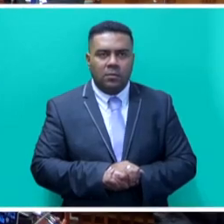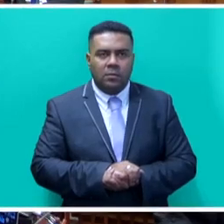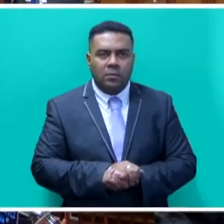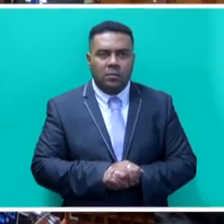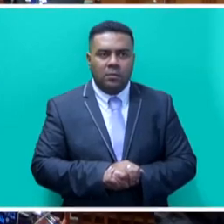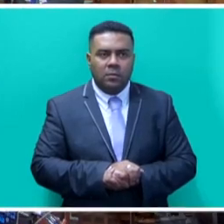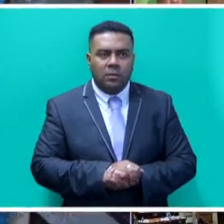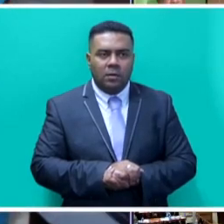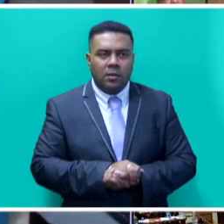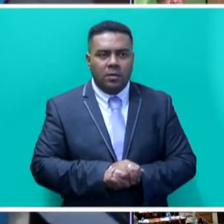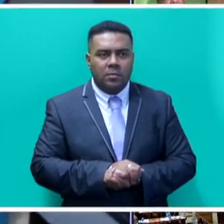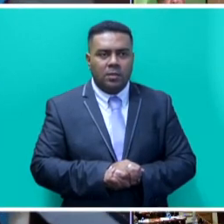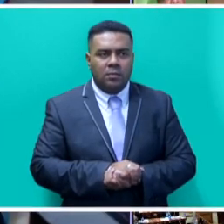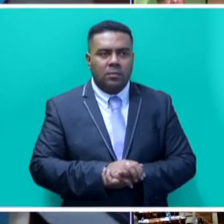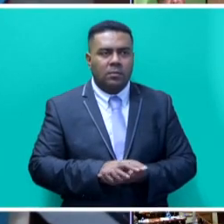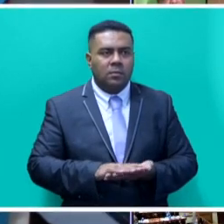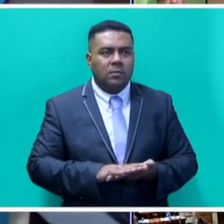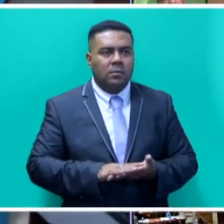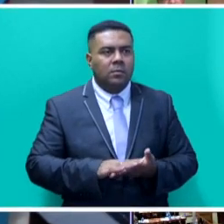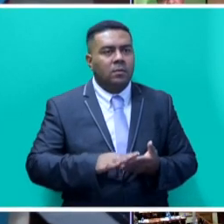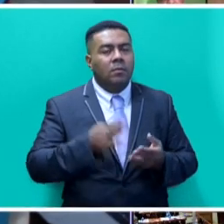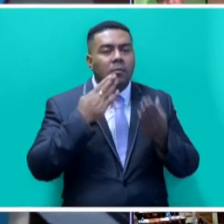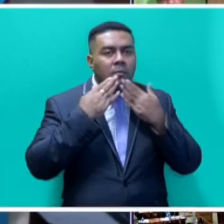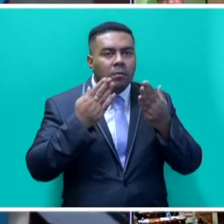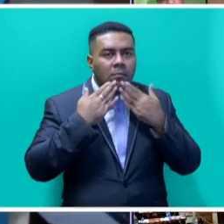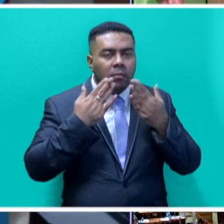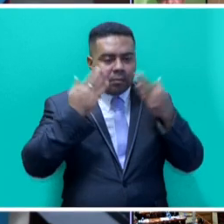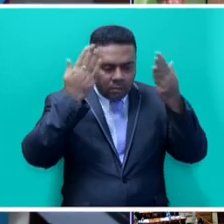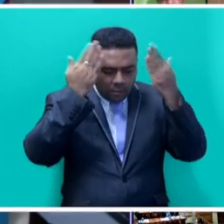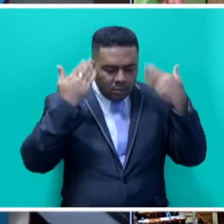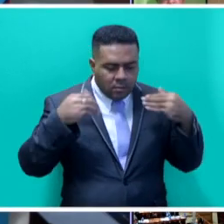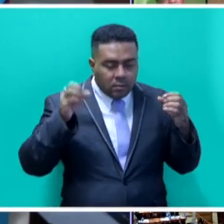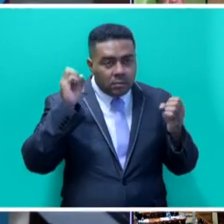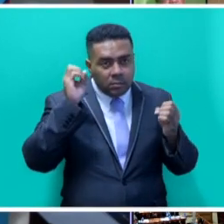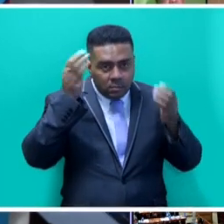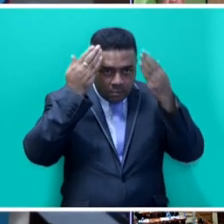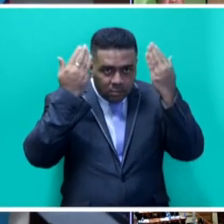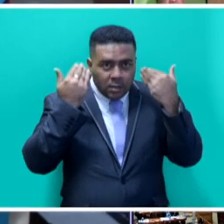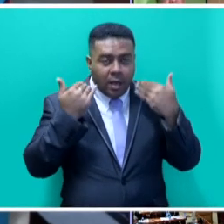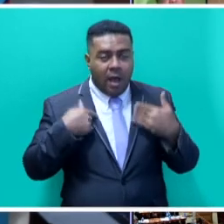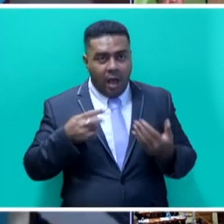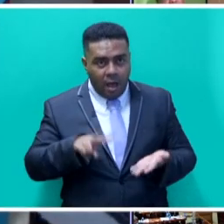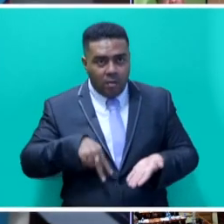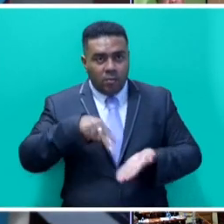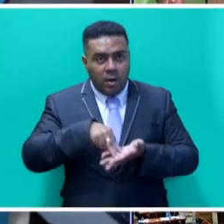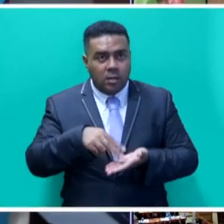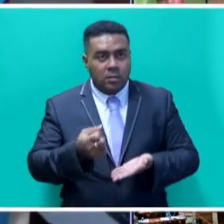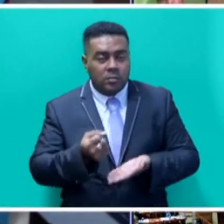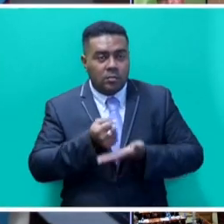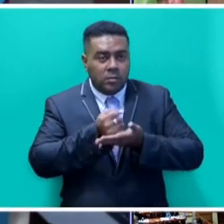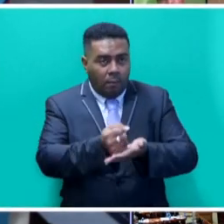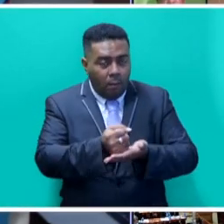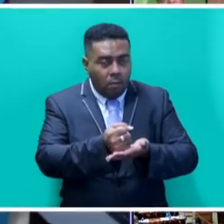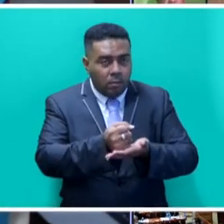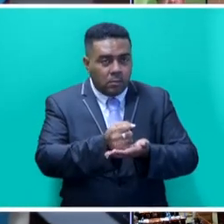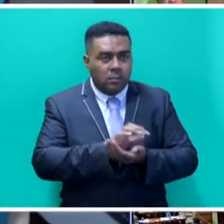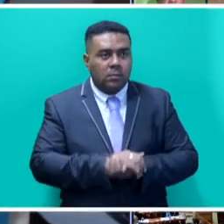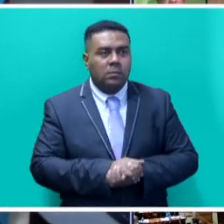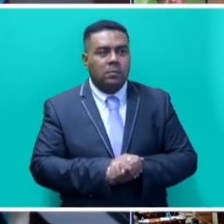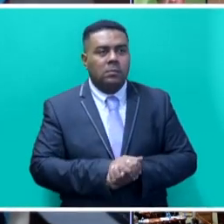Thank you. Well, Honorable Speaker, I rise in support of